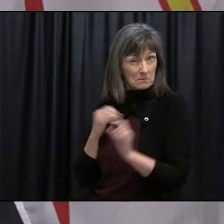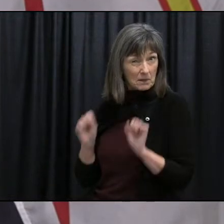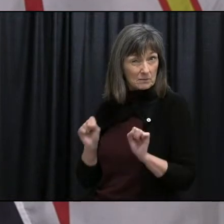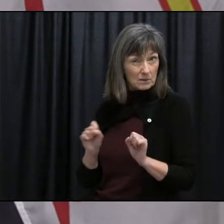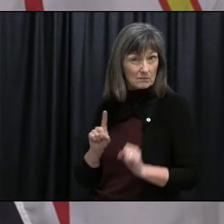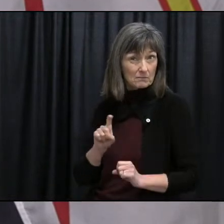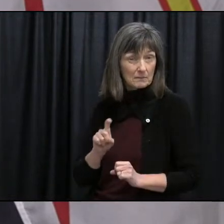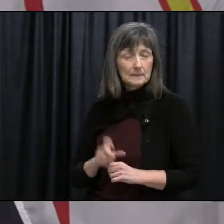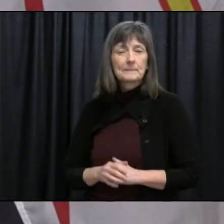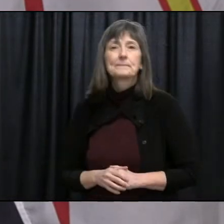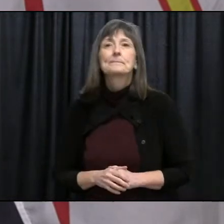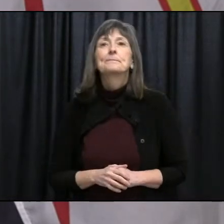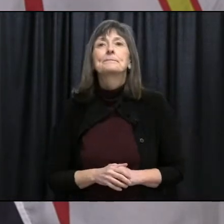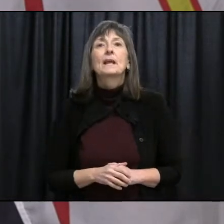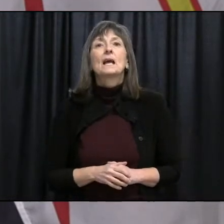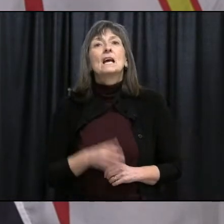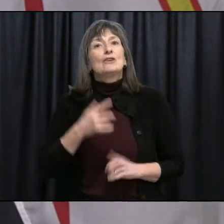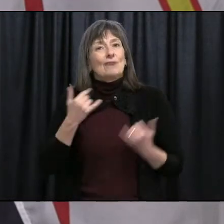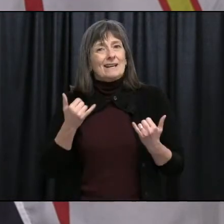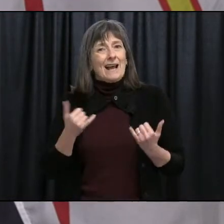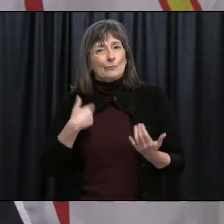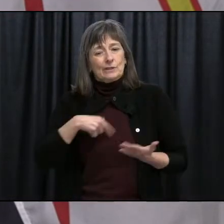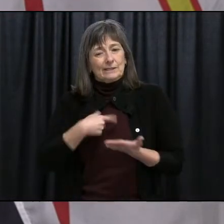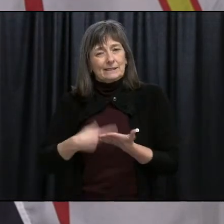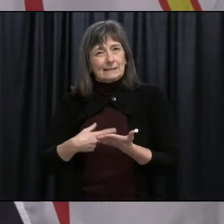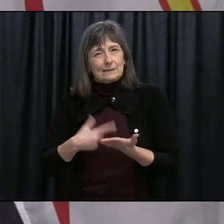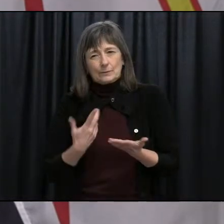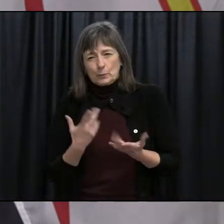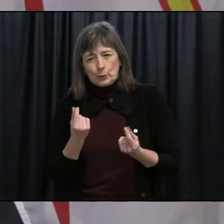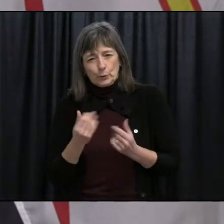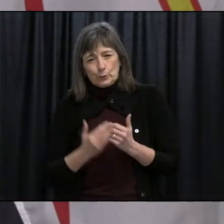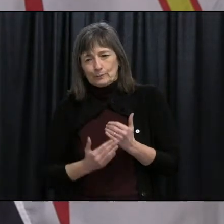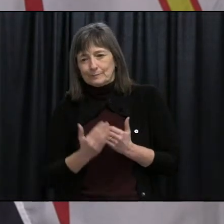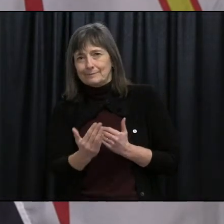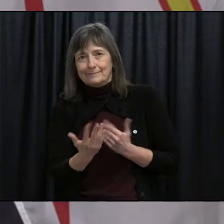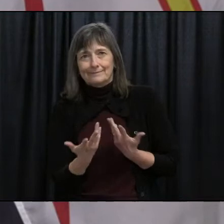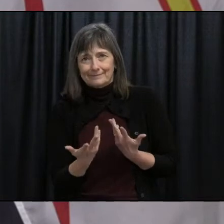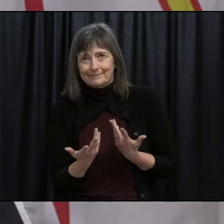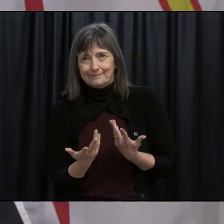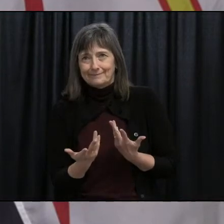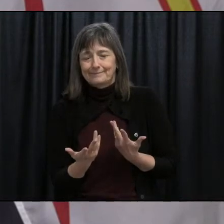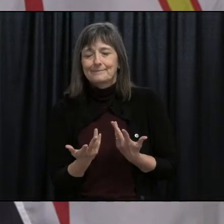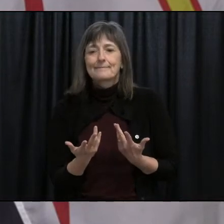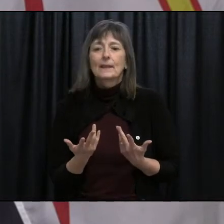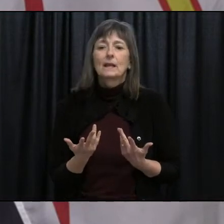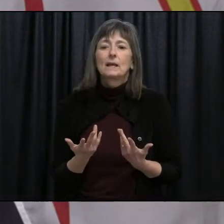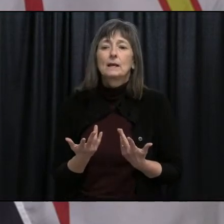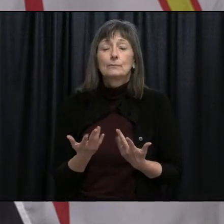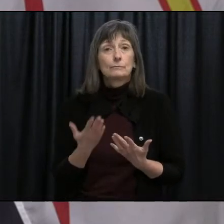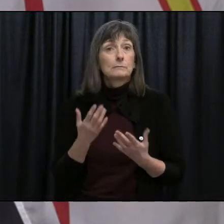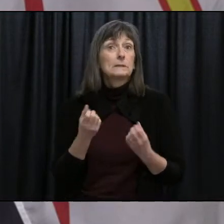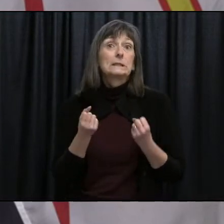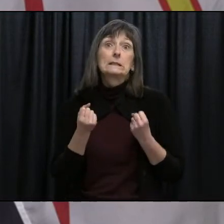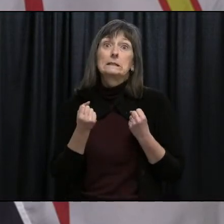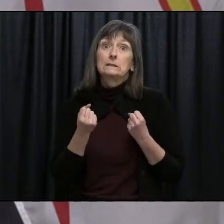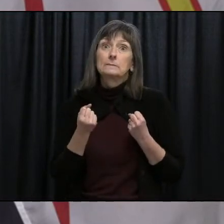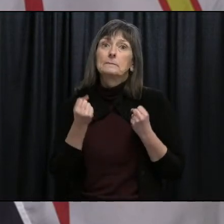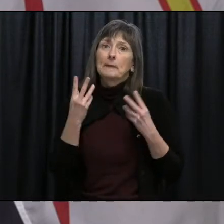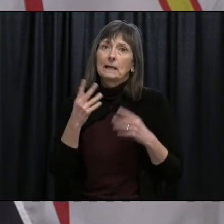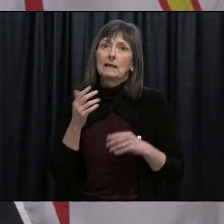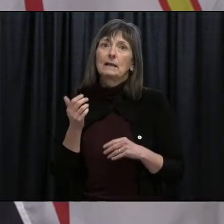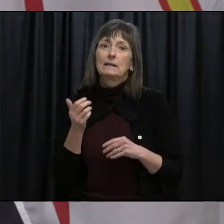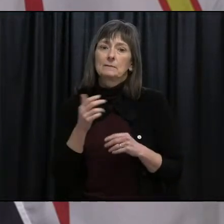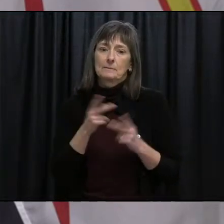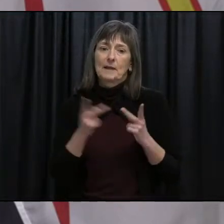to approach this in the future. And we've had lots of good examples from across the